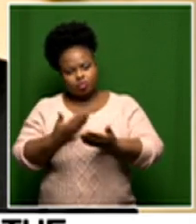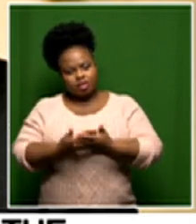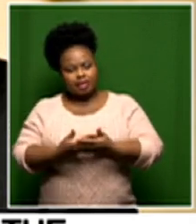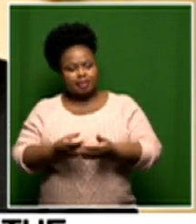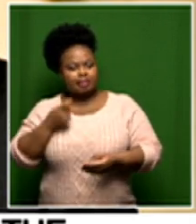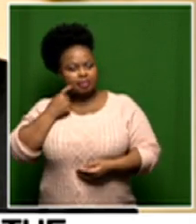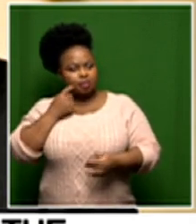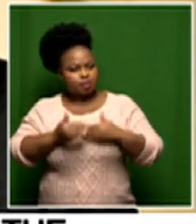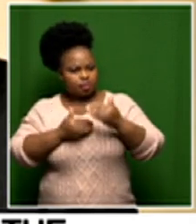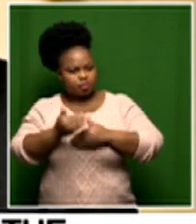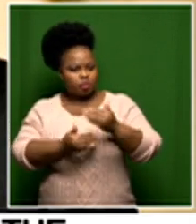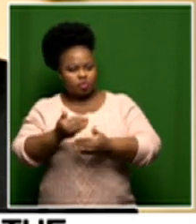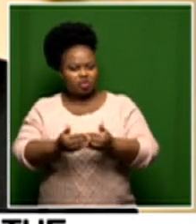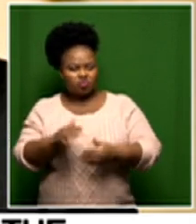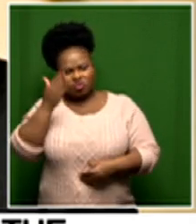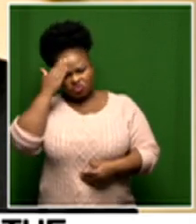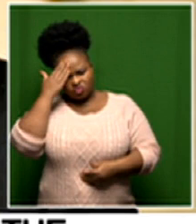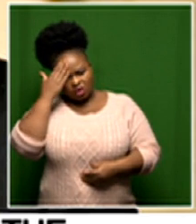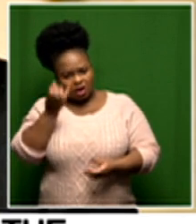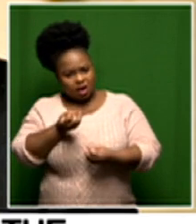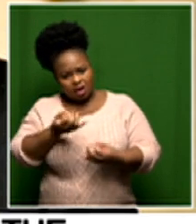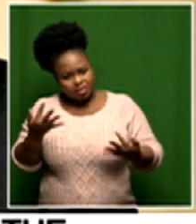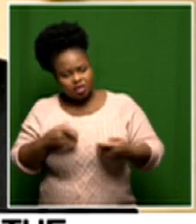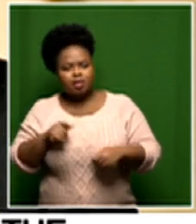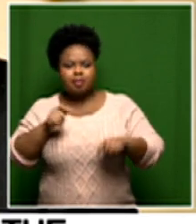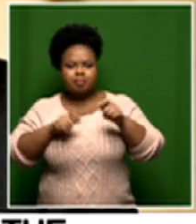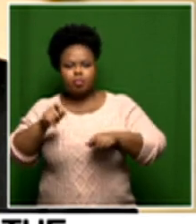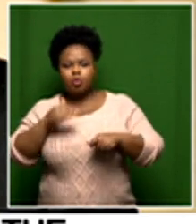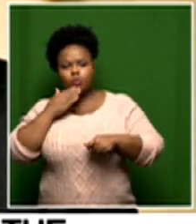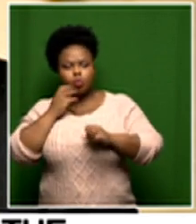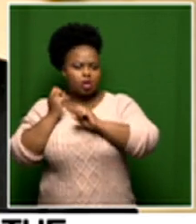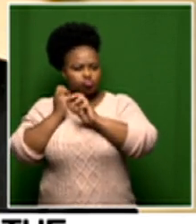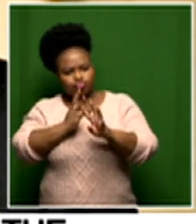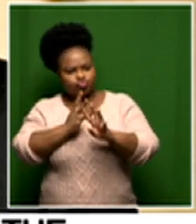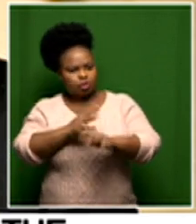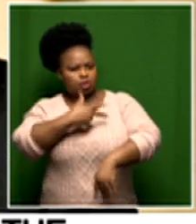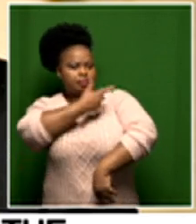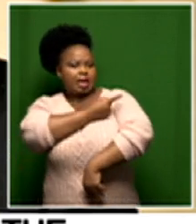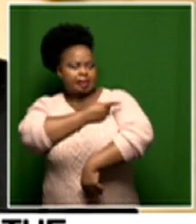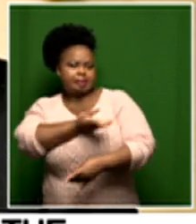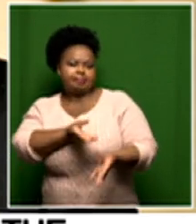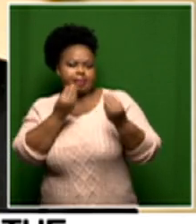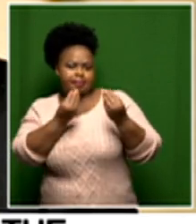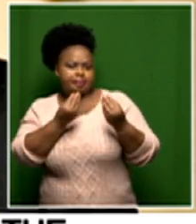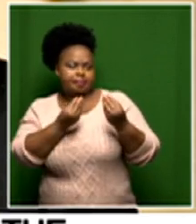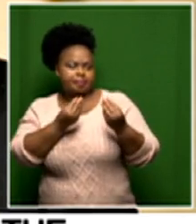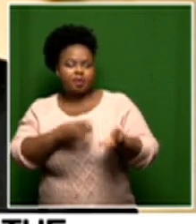an easy process of being able to take the people to go out for vaccines, because